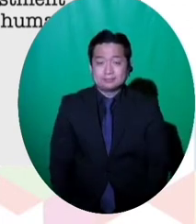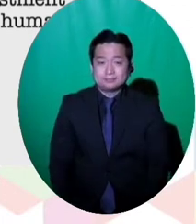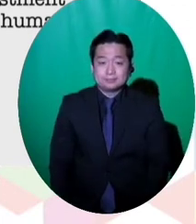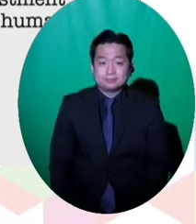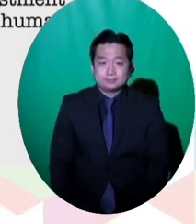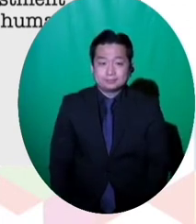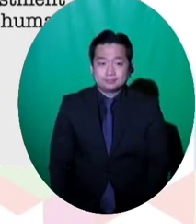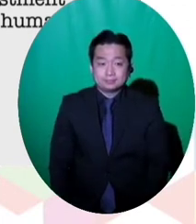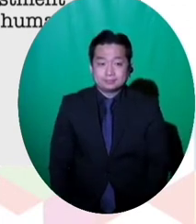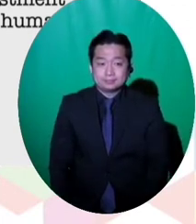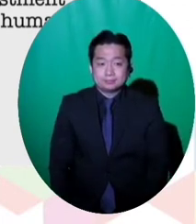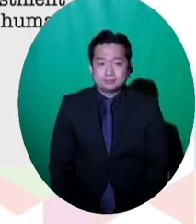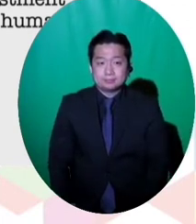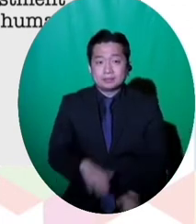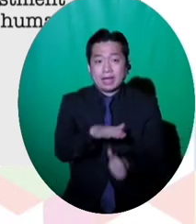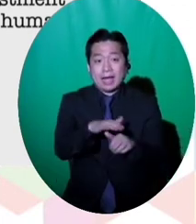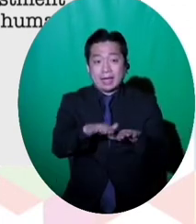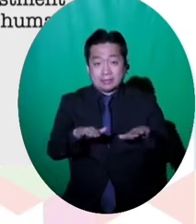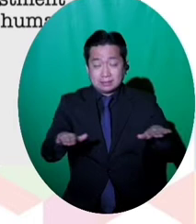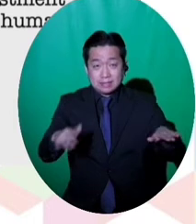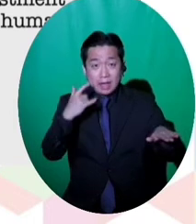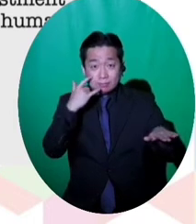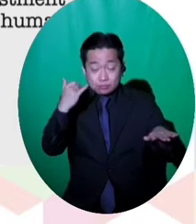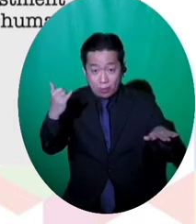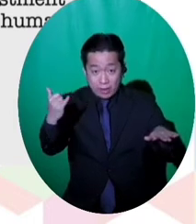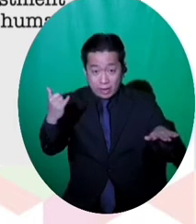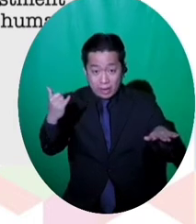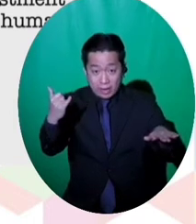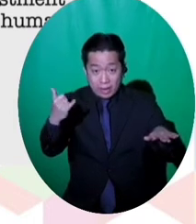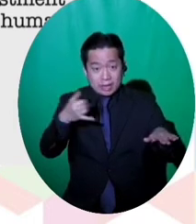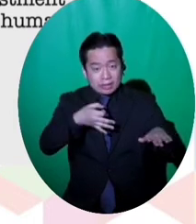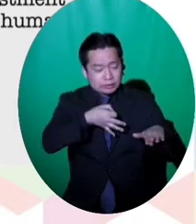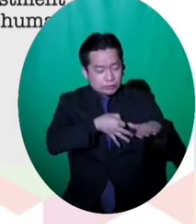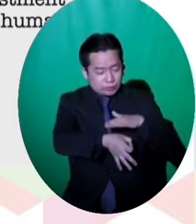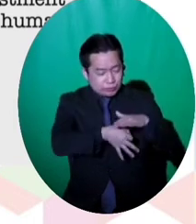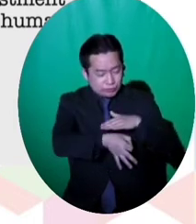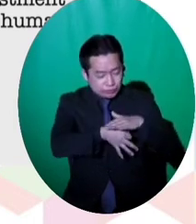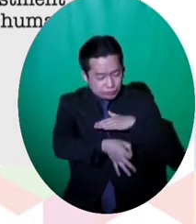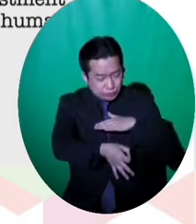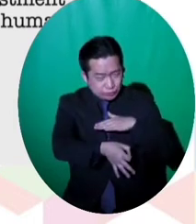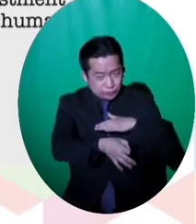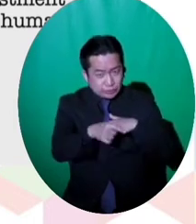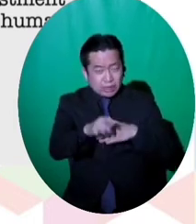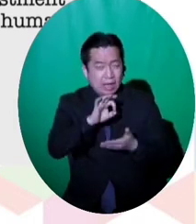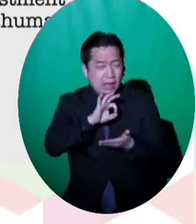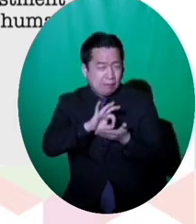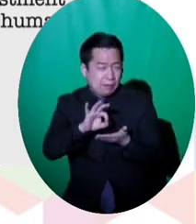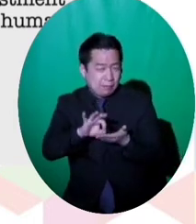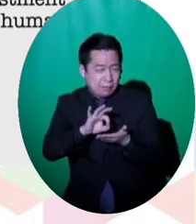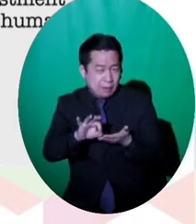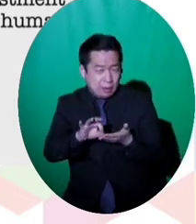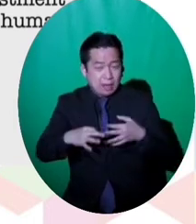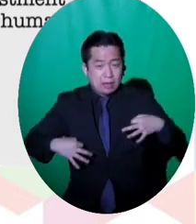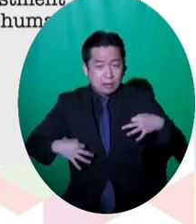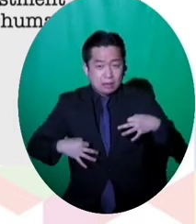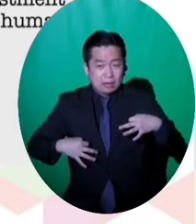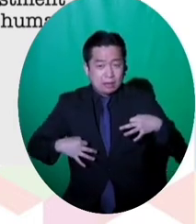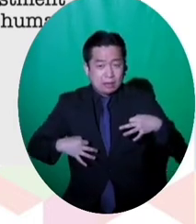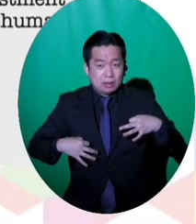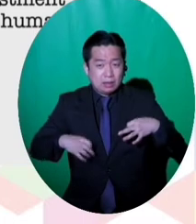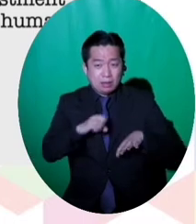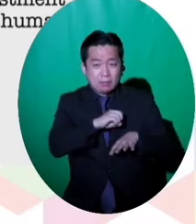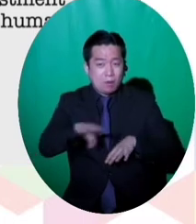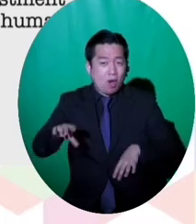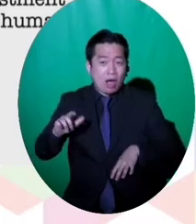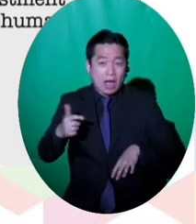an investment. It's an investment in our own hopes for longevity and a reduced depreciation, as it were, of